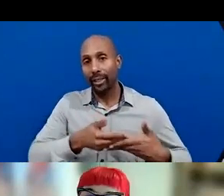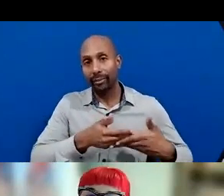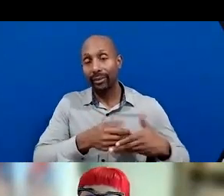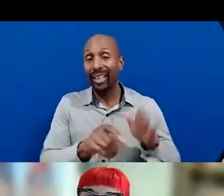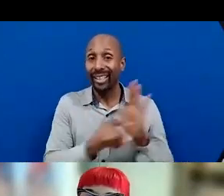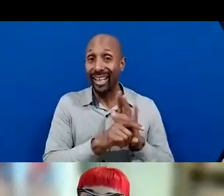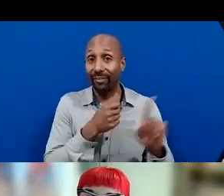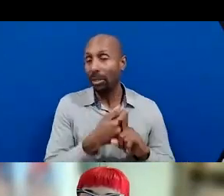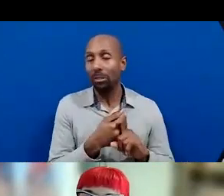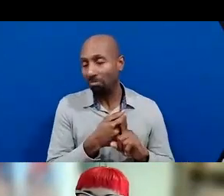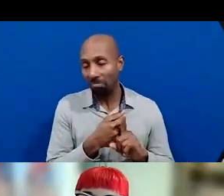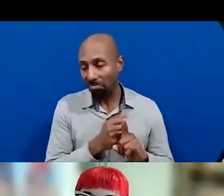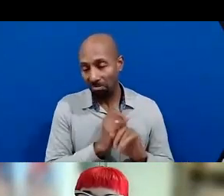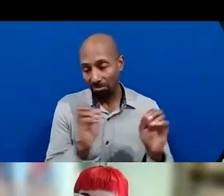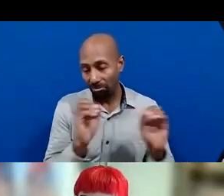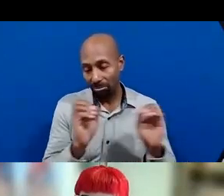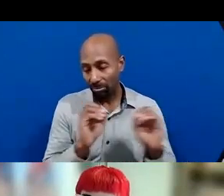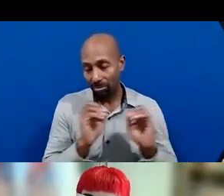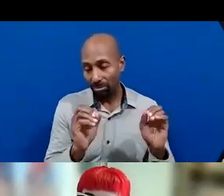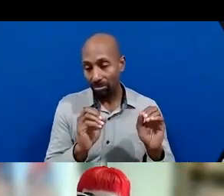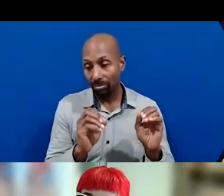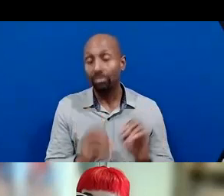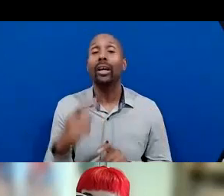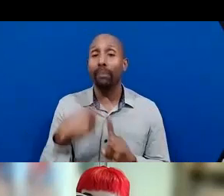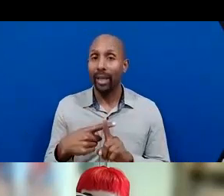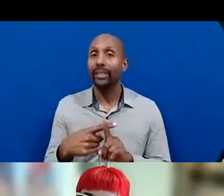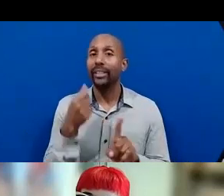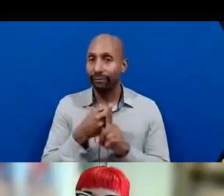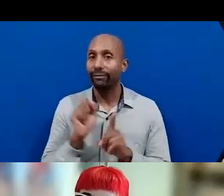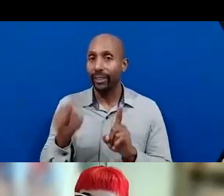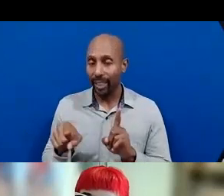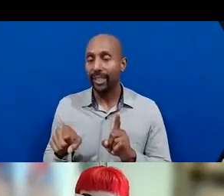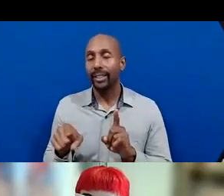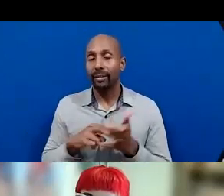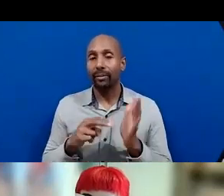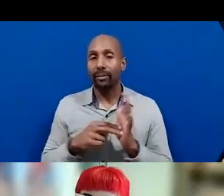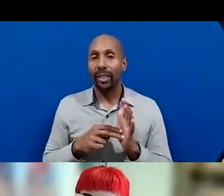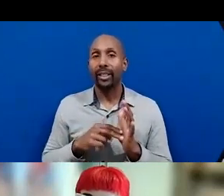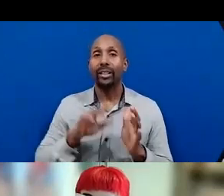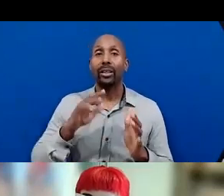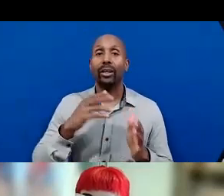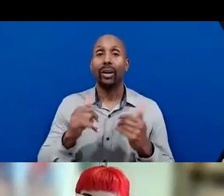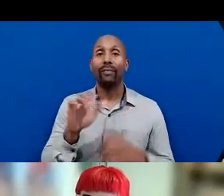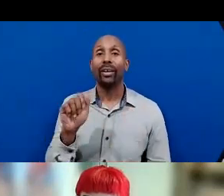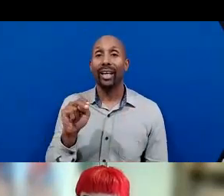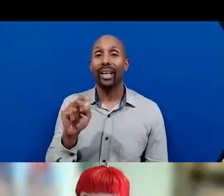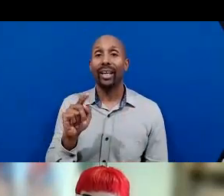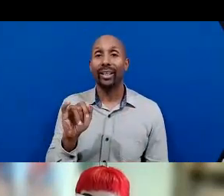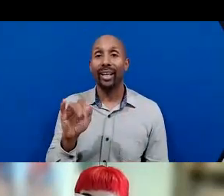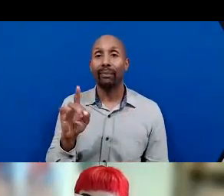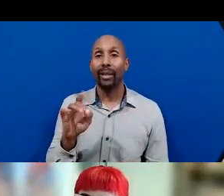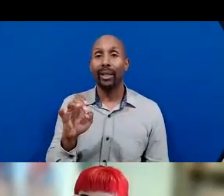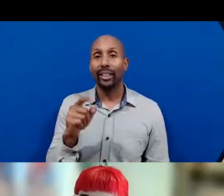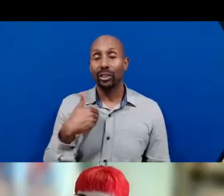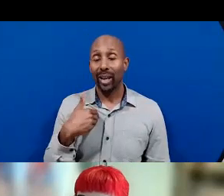child, and there are positive effects in that you will be sharing your antibodies, which give them some protection.